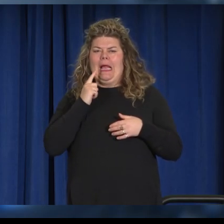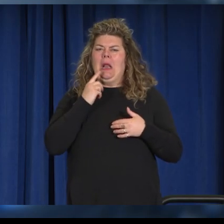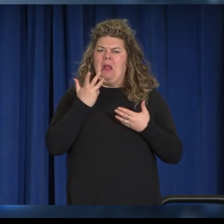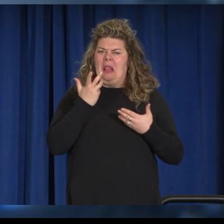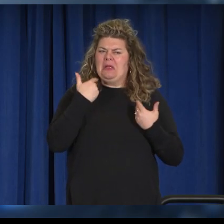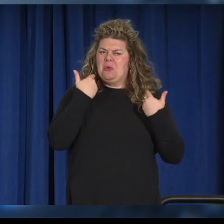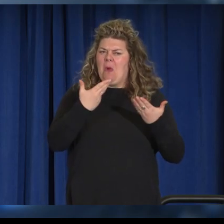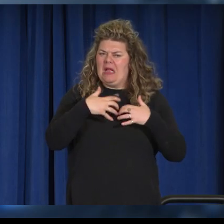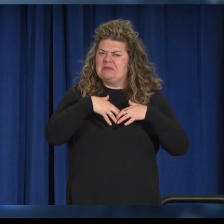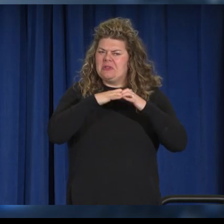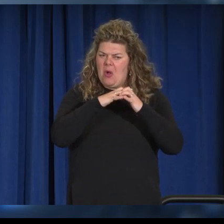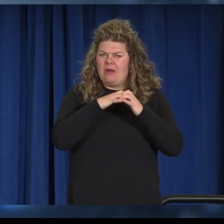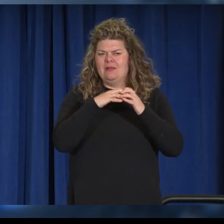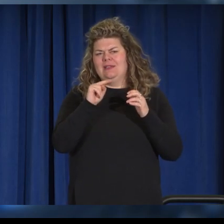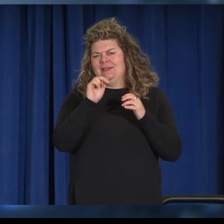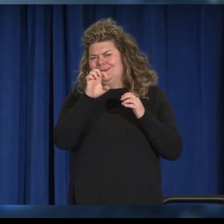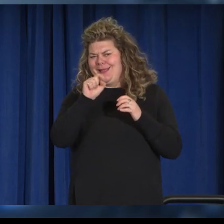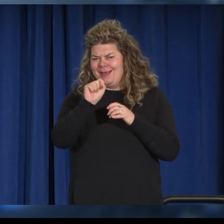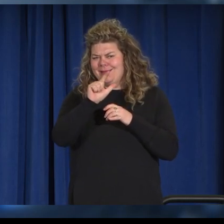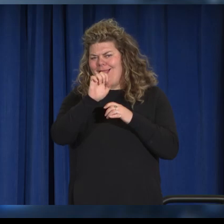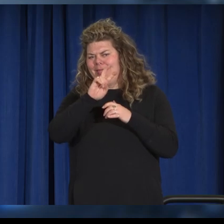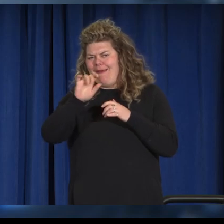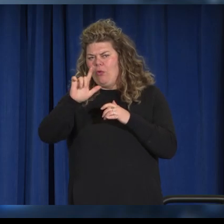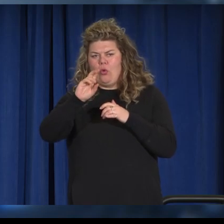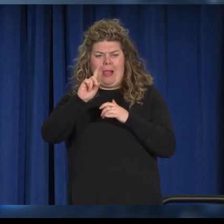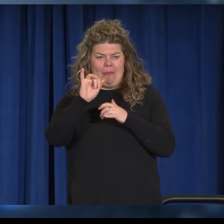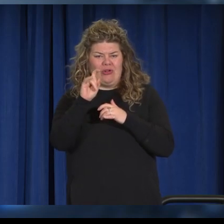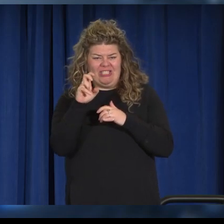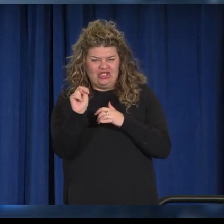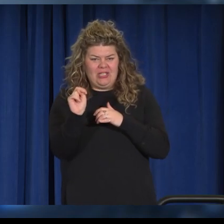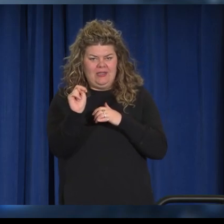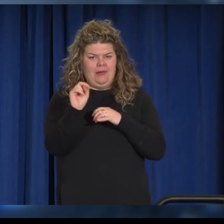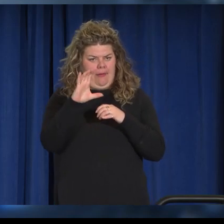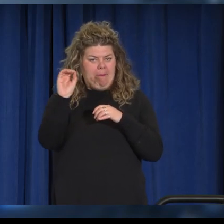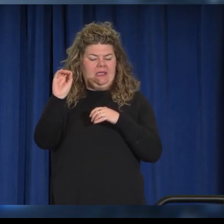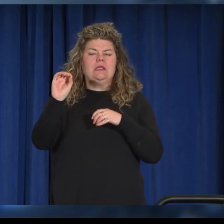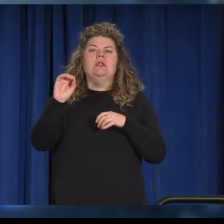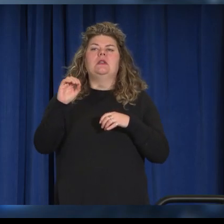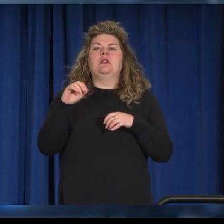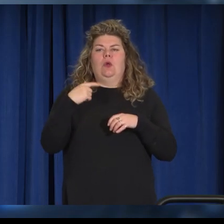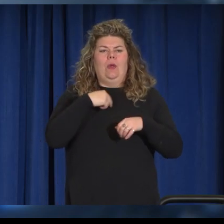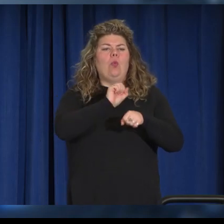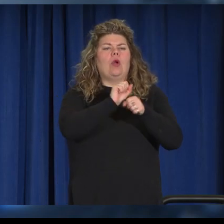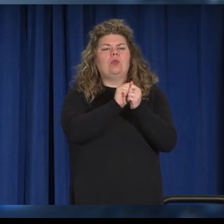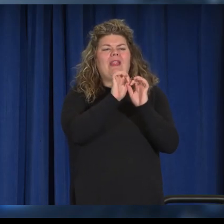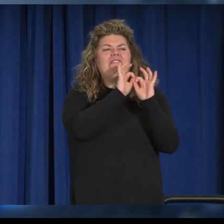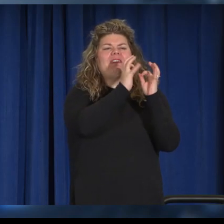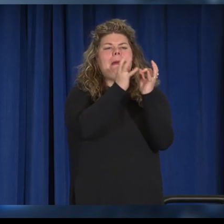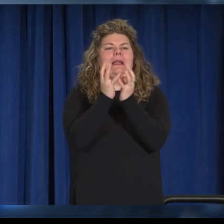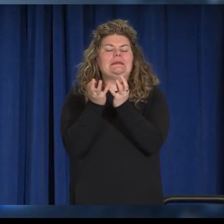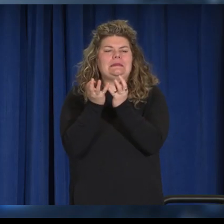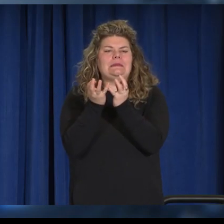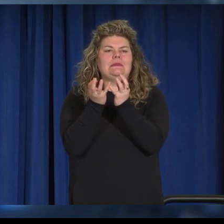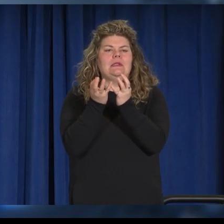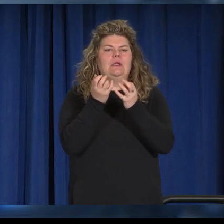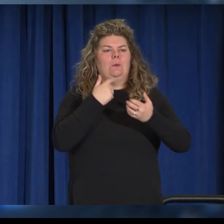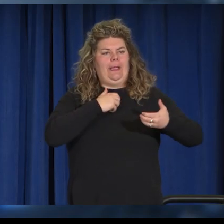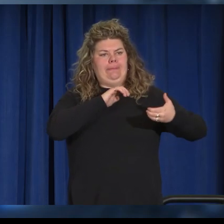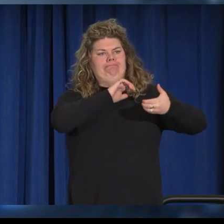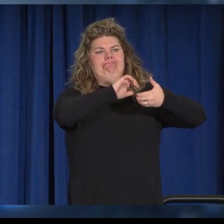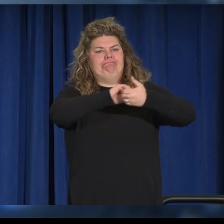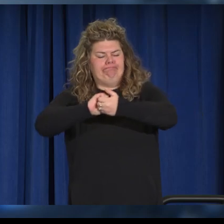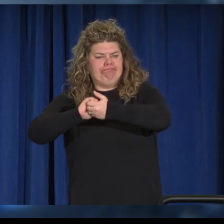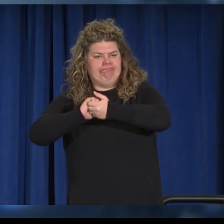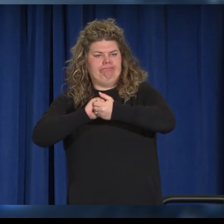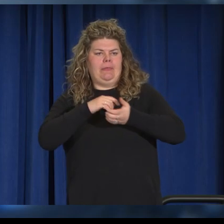Collaboration, is we actually worked with families, and we found a payment point for families to come